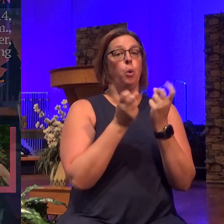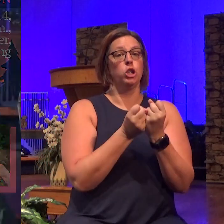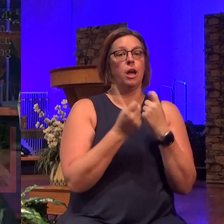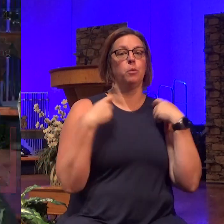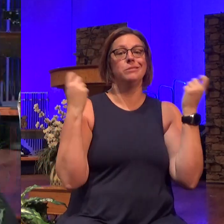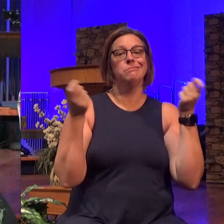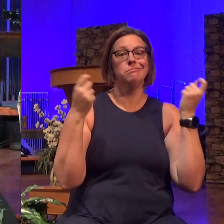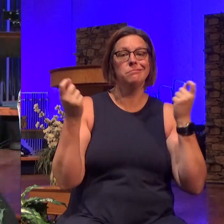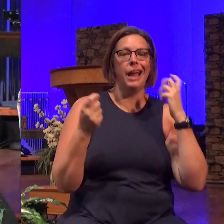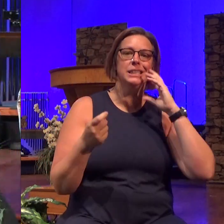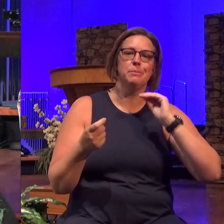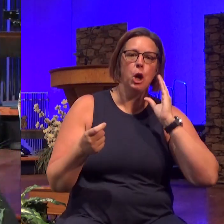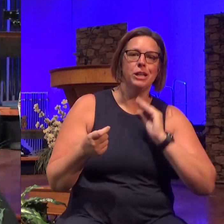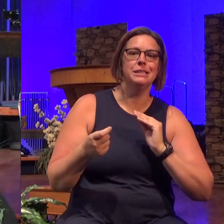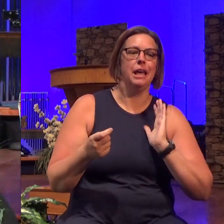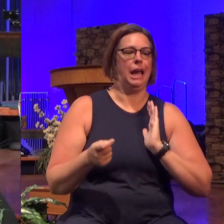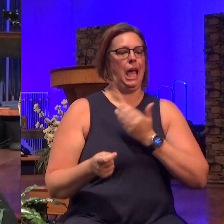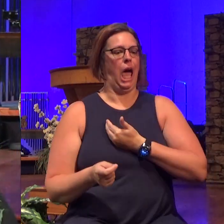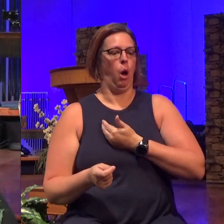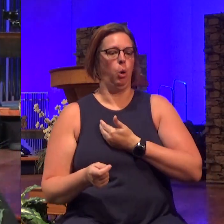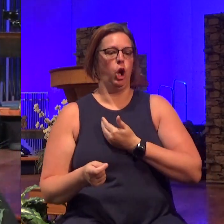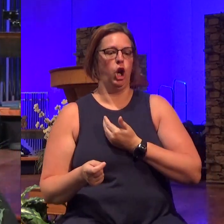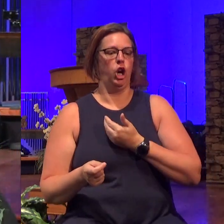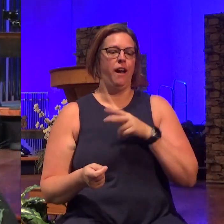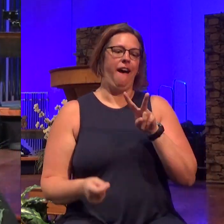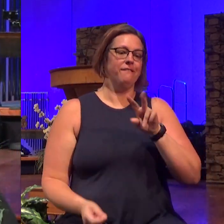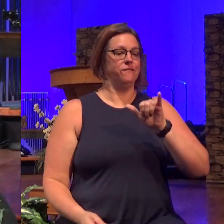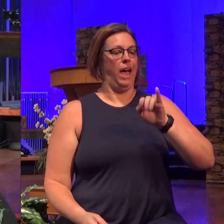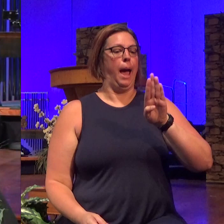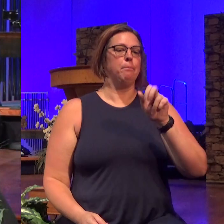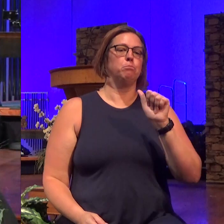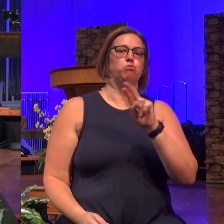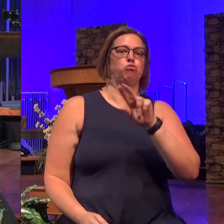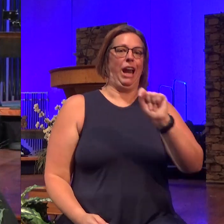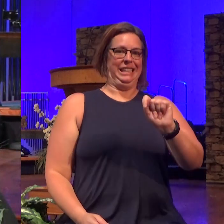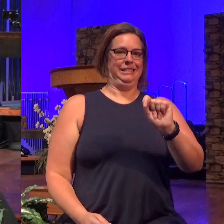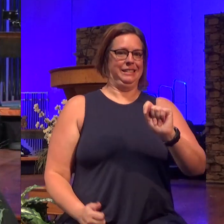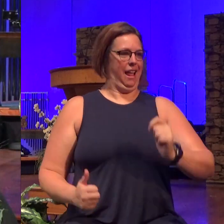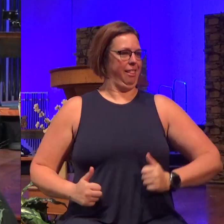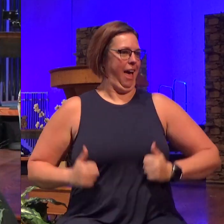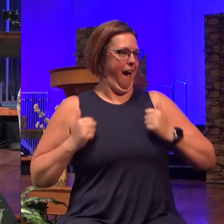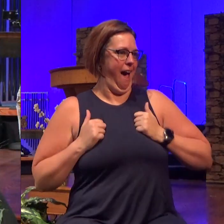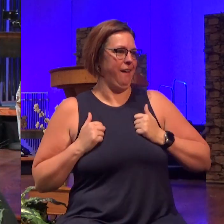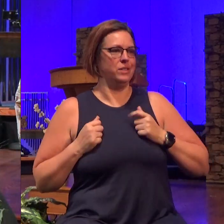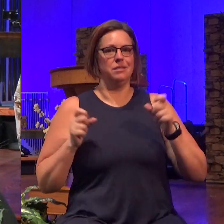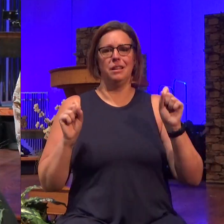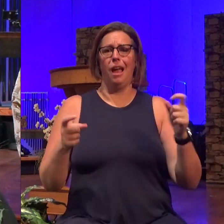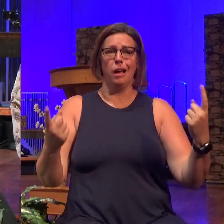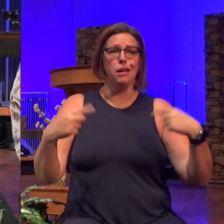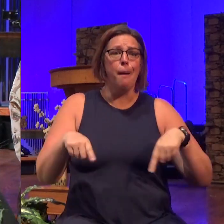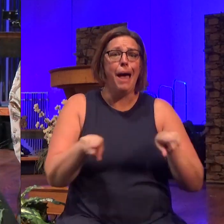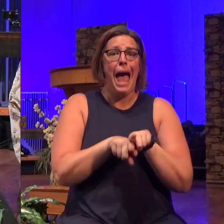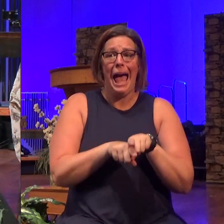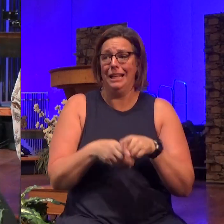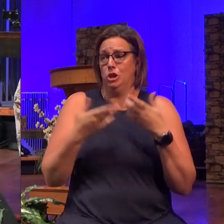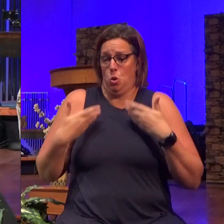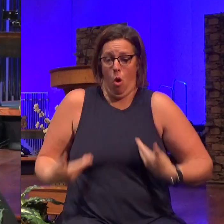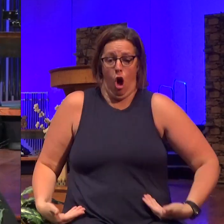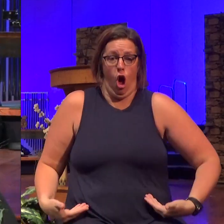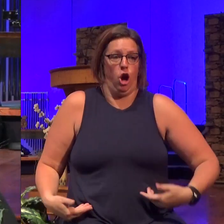and experiencing our most vibrant physical lives. And you can come as you are in your Sunday